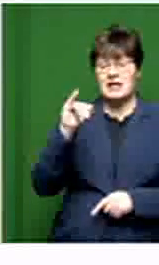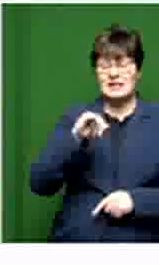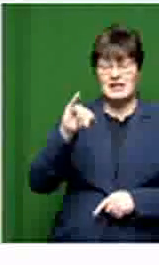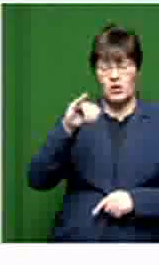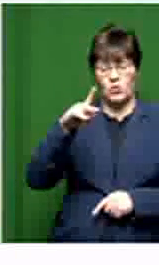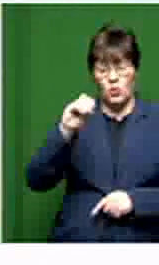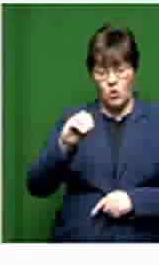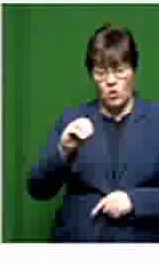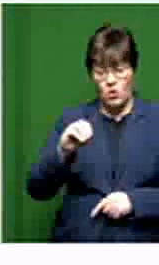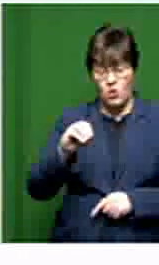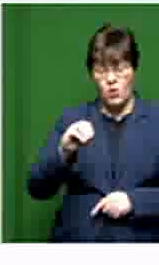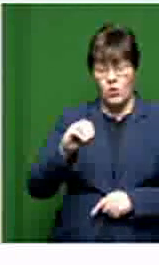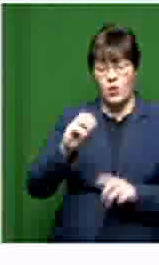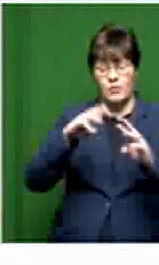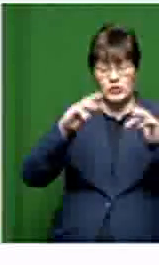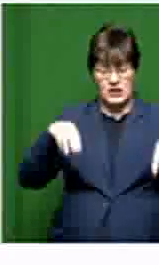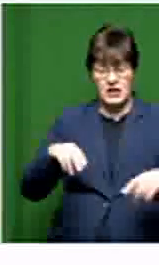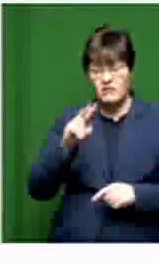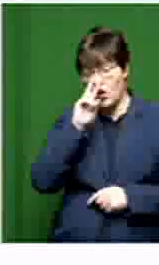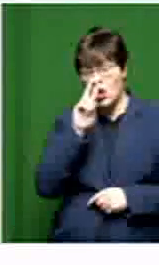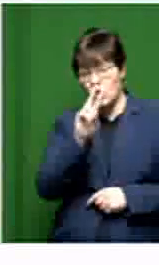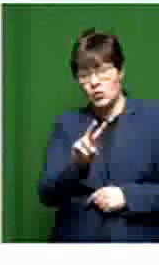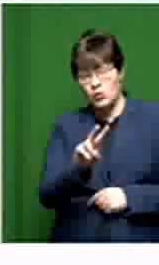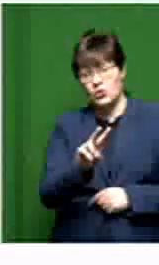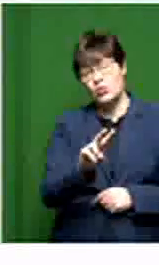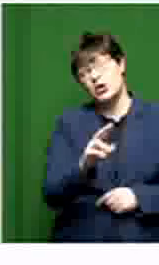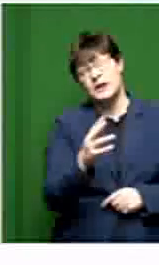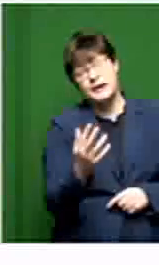Museum. So if you go and look at the South African